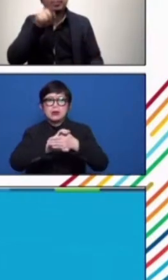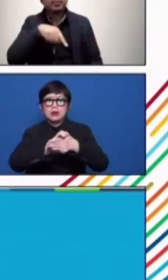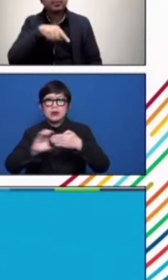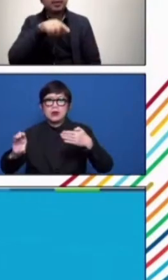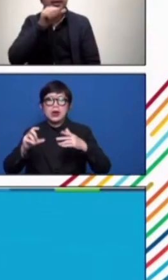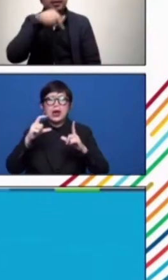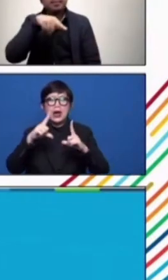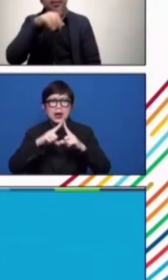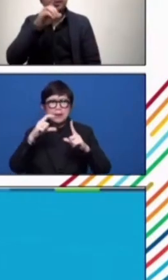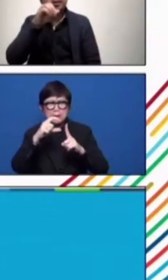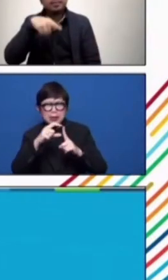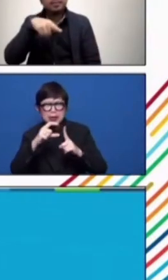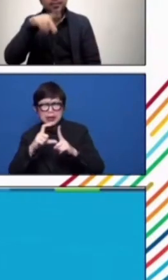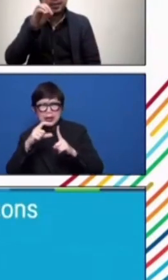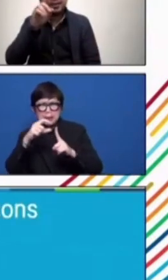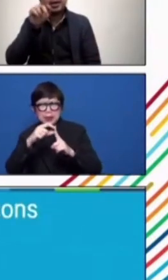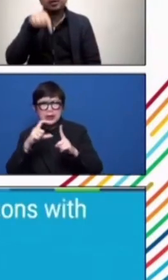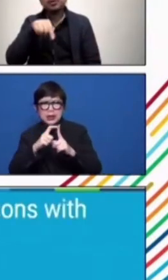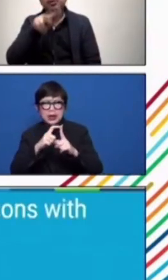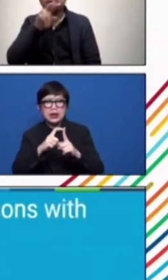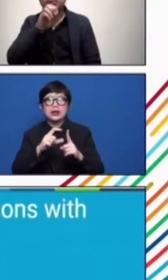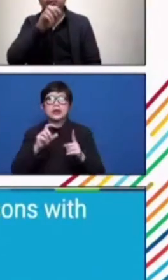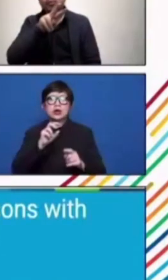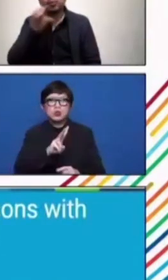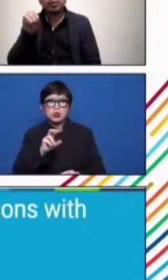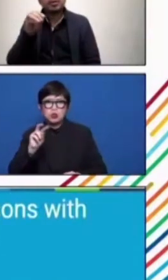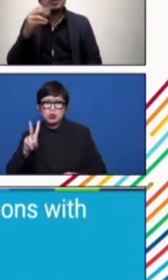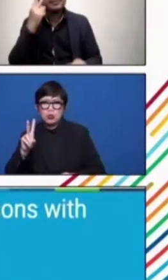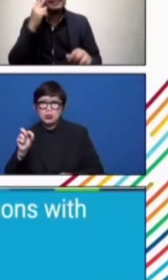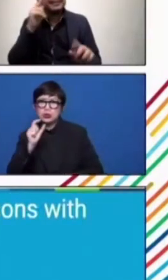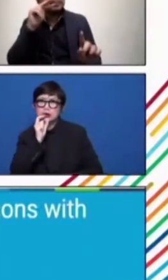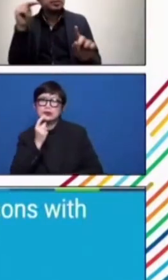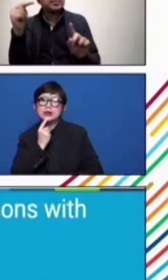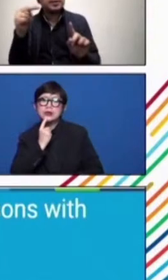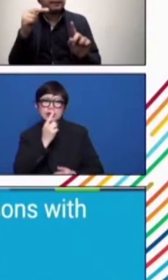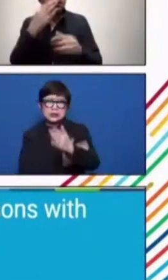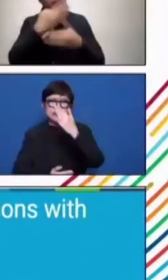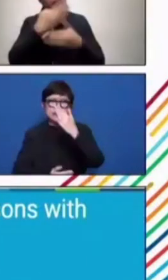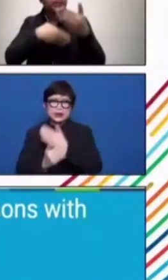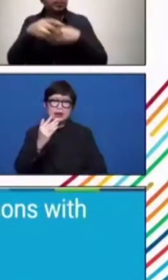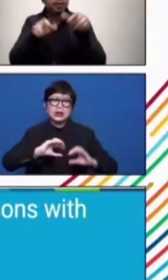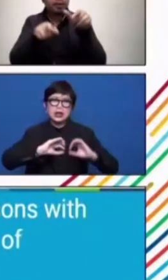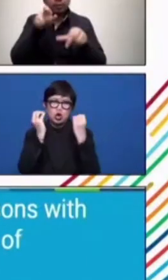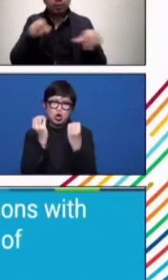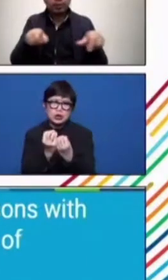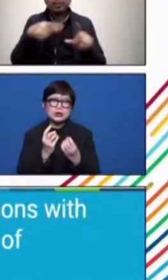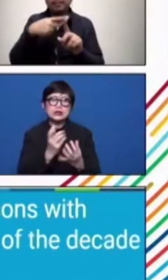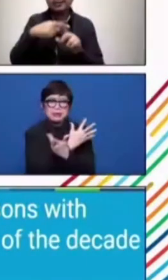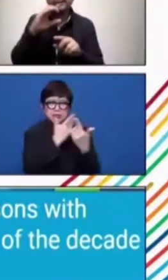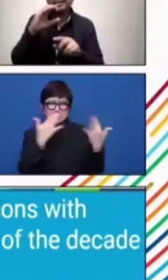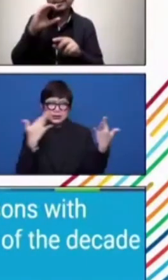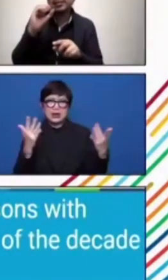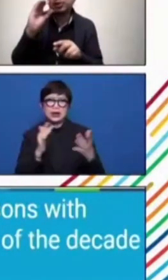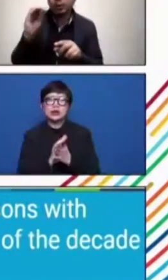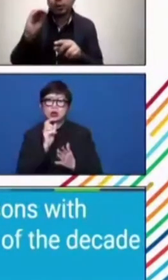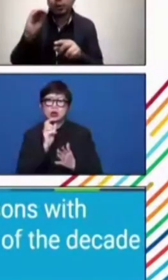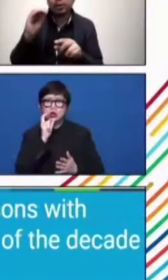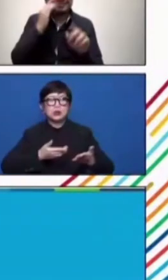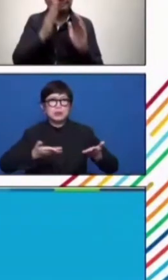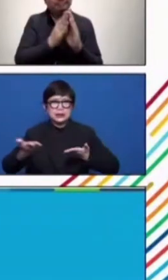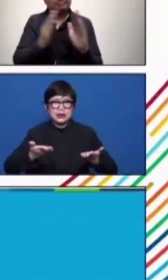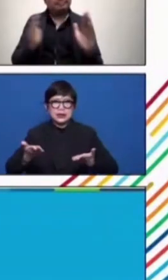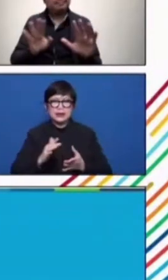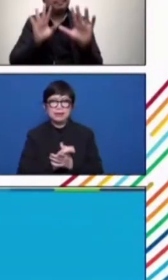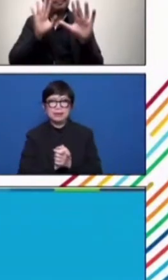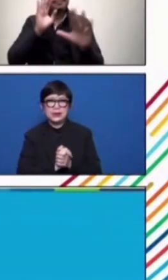perspectives of persons with disabilities Civil Society organizations on the implementation of the decade under this agenda